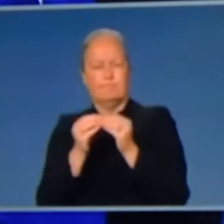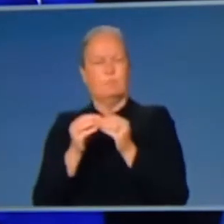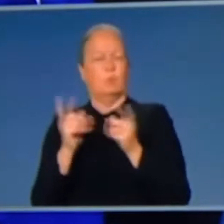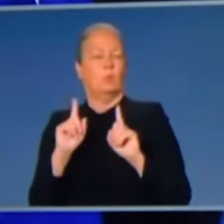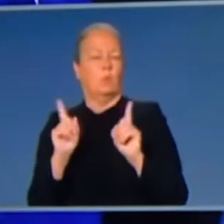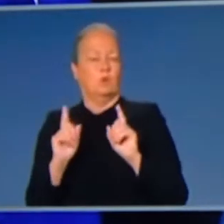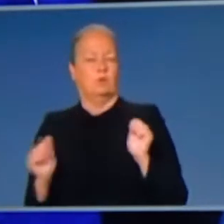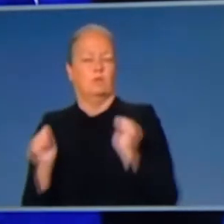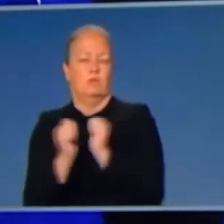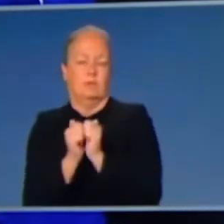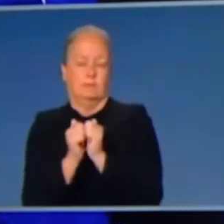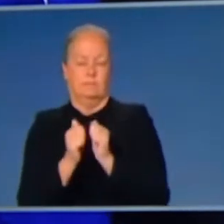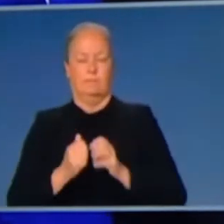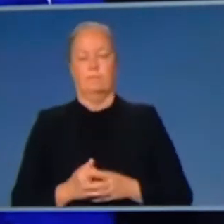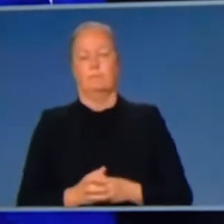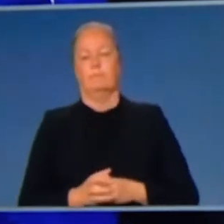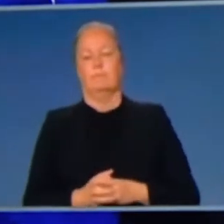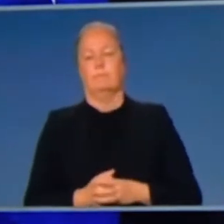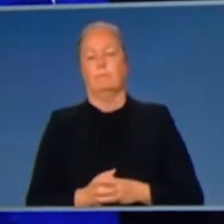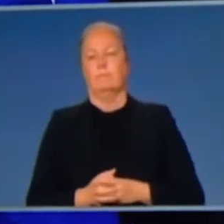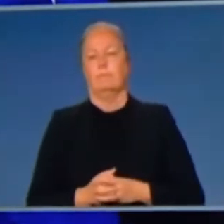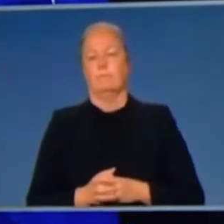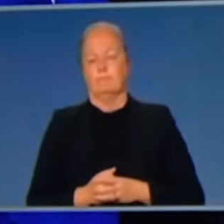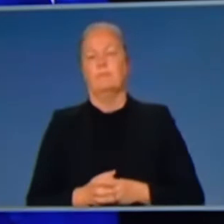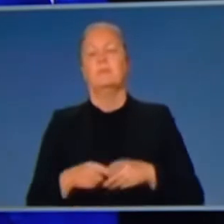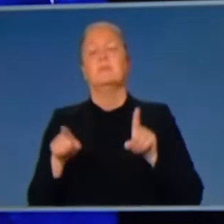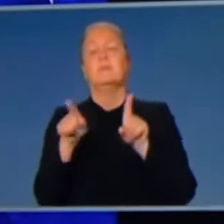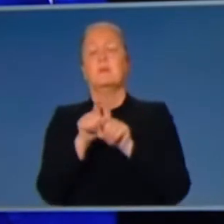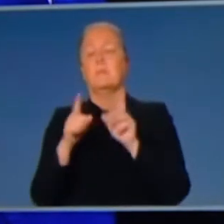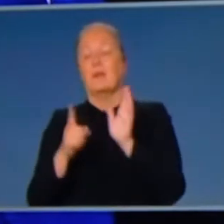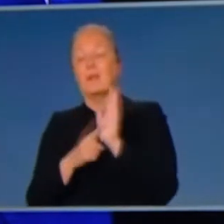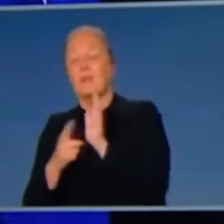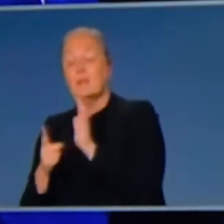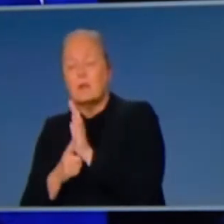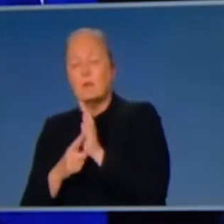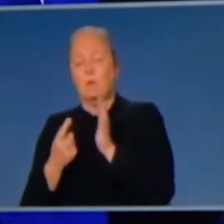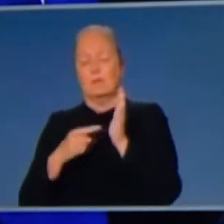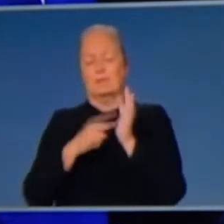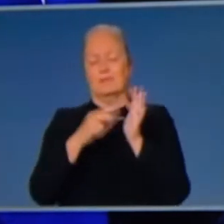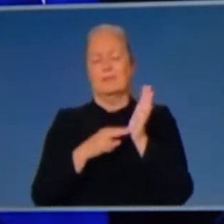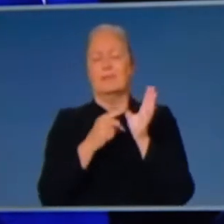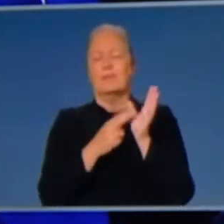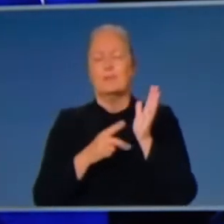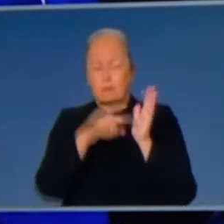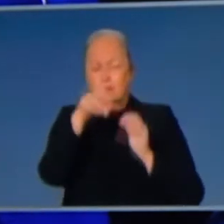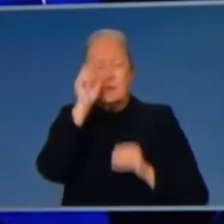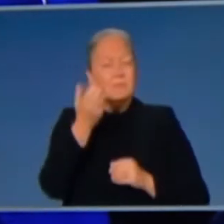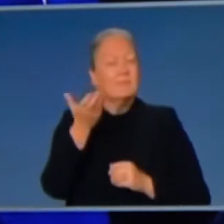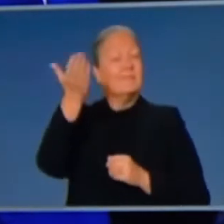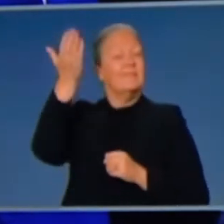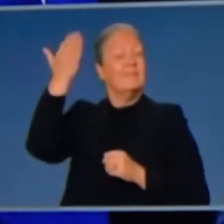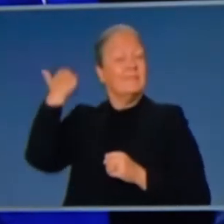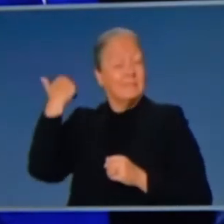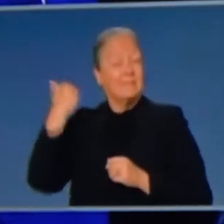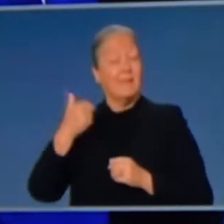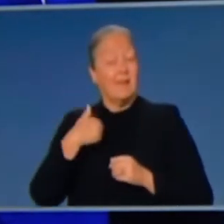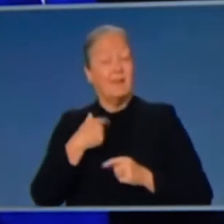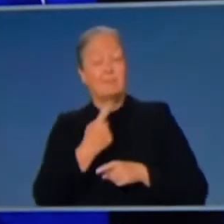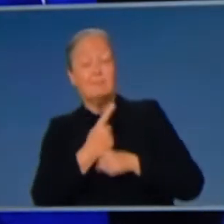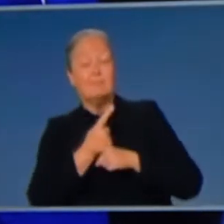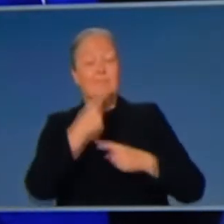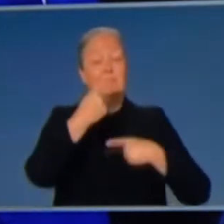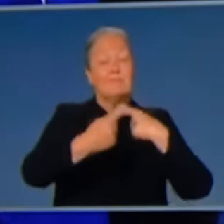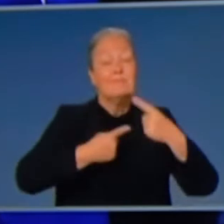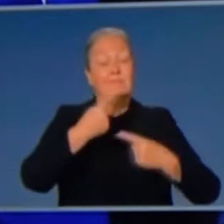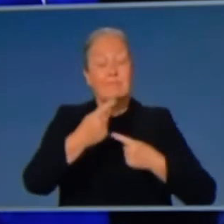simple. It's the same request we made of landlords and tenants about 10 days or so ago when I stood up on this issue. And that is that they sit down and they work